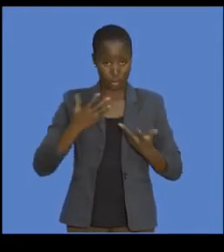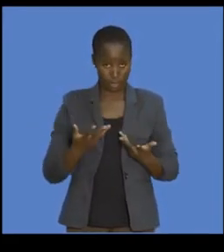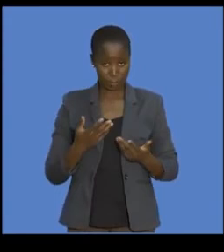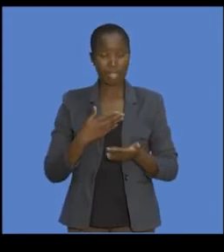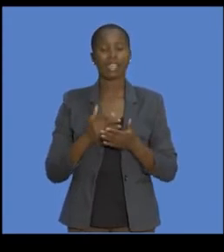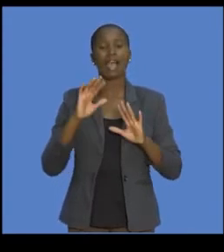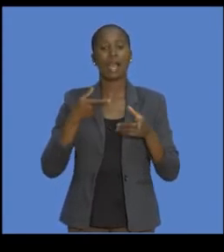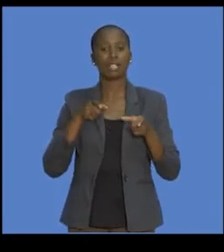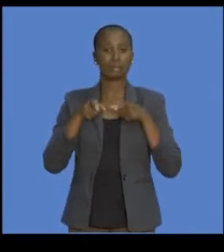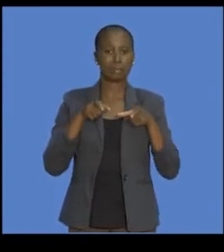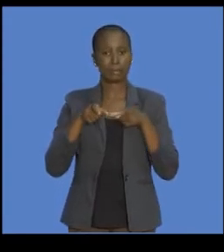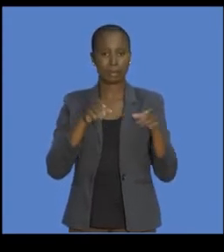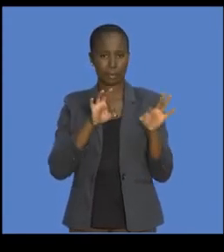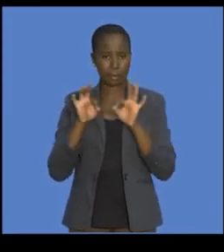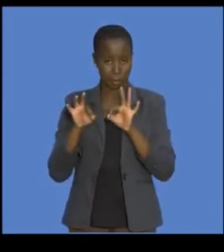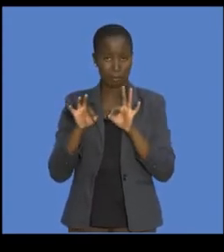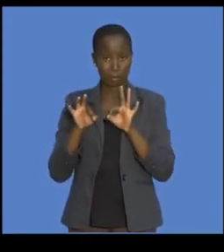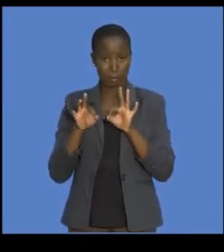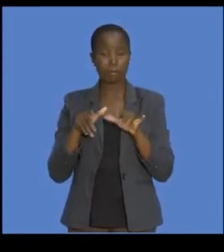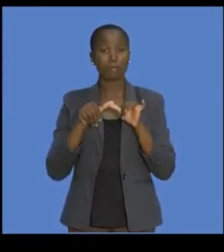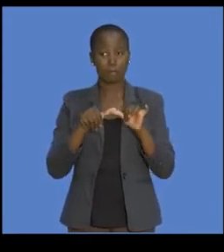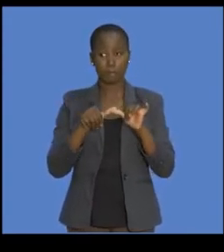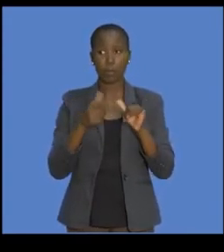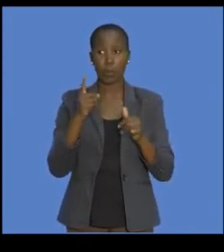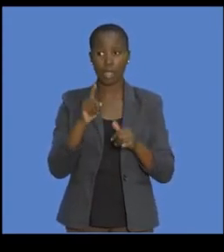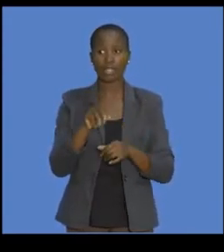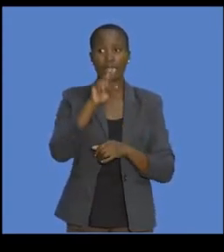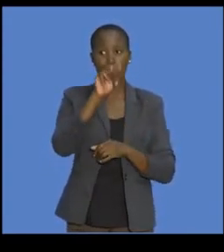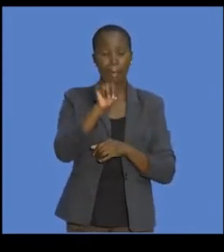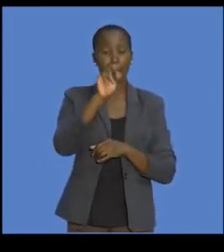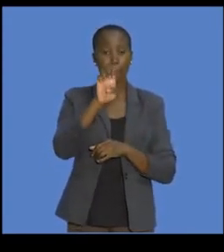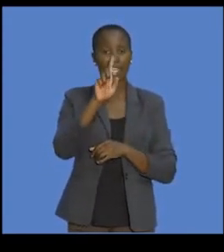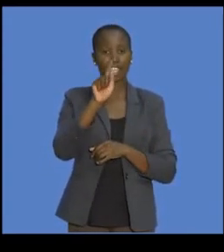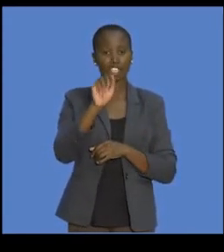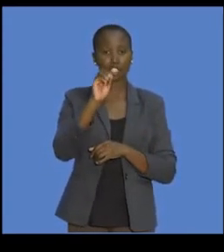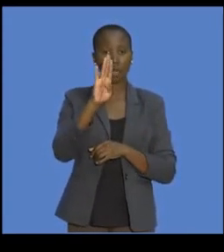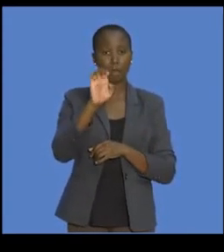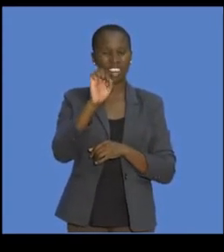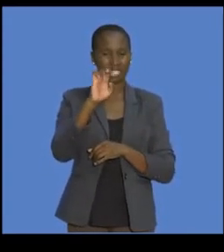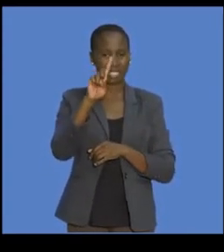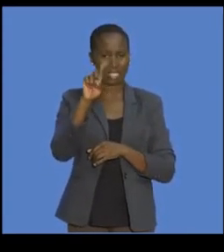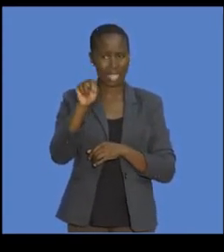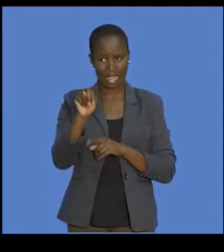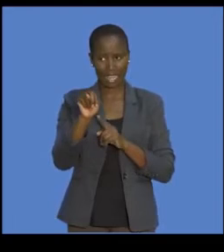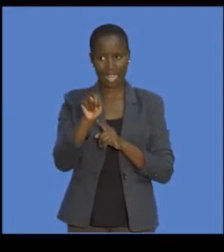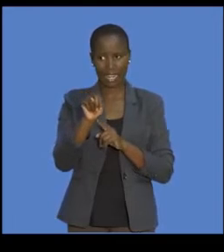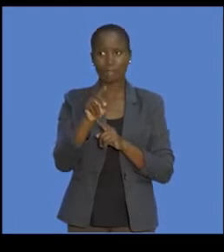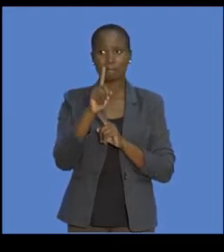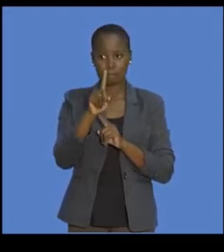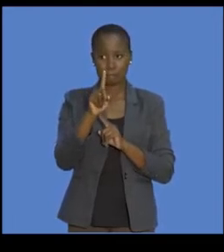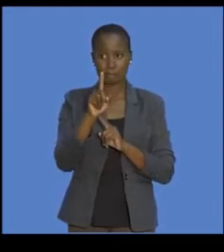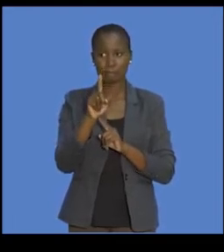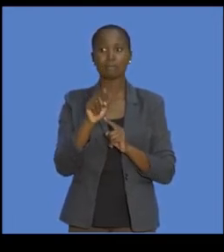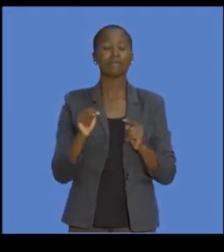maintaining metabolism. So the thyroid gland releases thyroxine, but it needs a stimulus. And